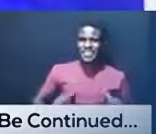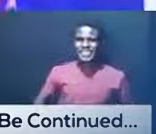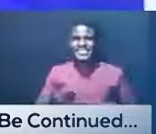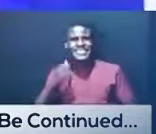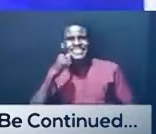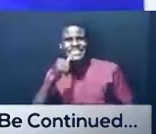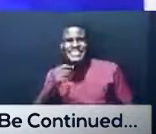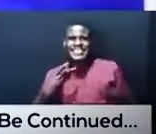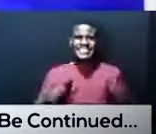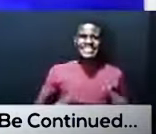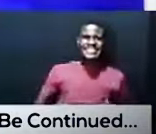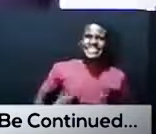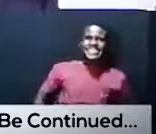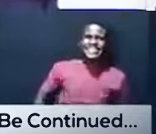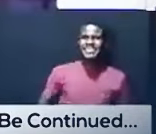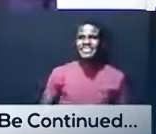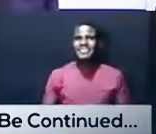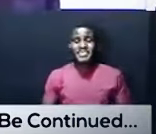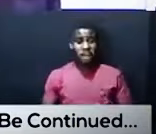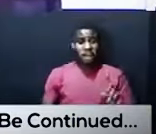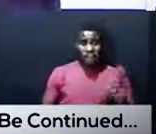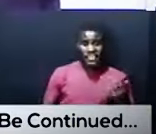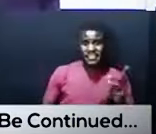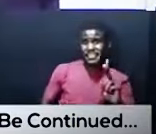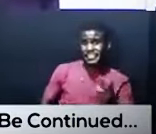girls' dresses.